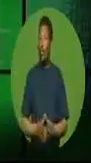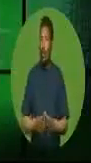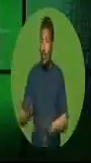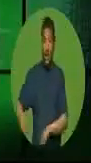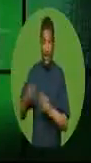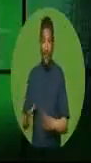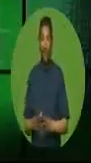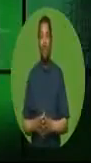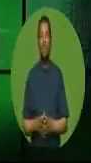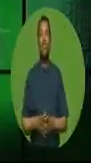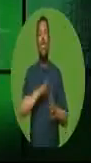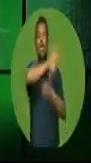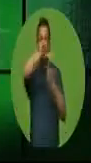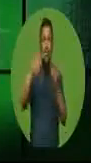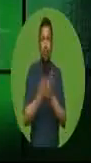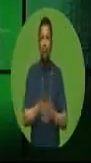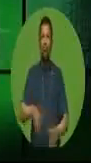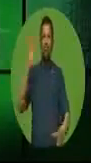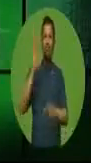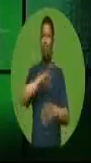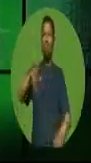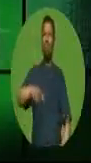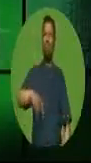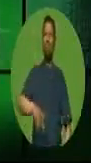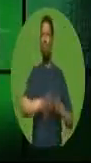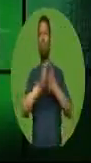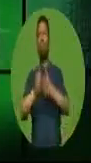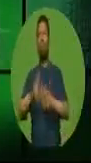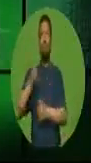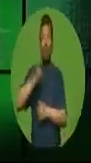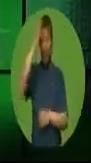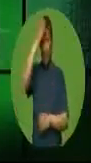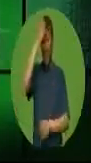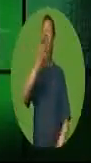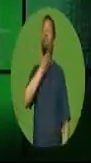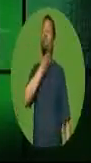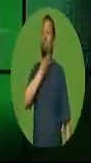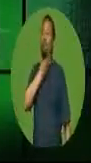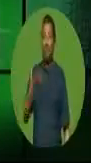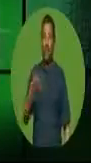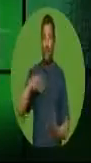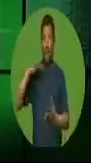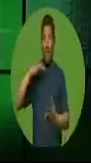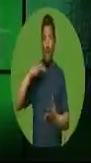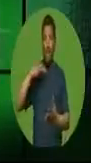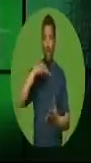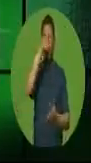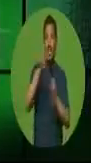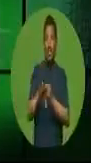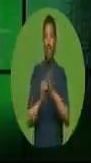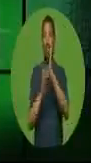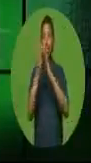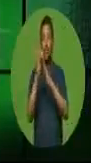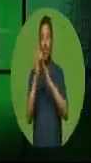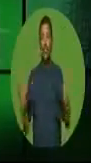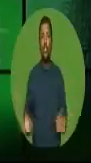Students, the totalitarian moves of the Derg hampered the private sector development initiatives